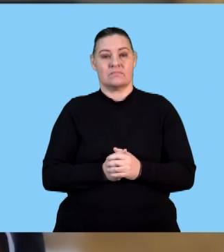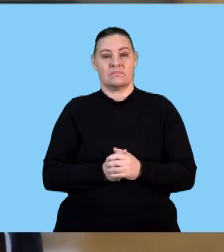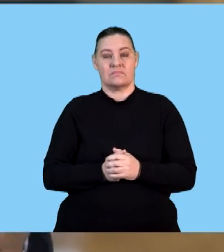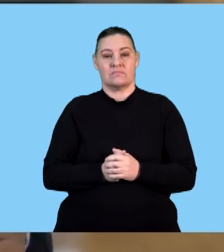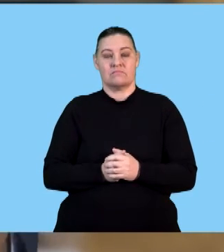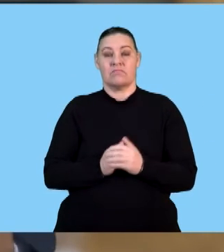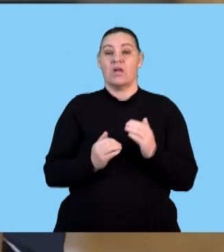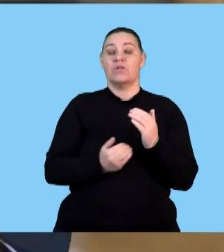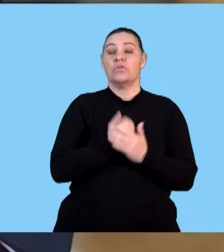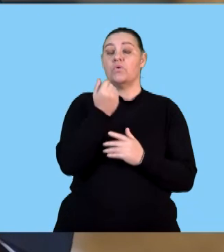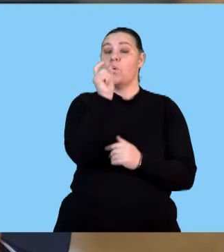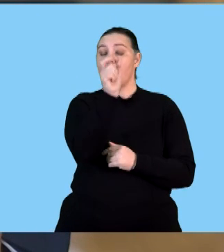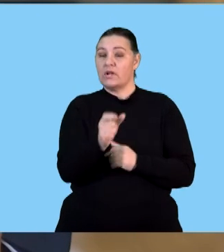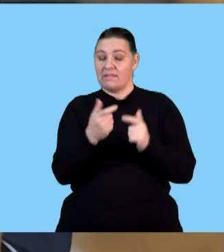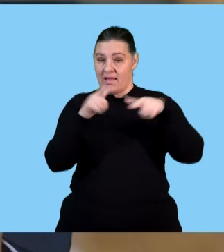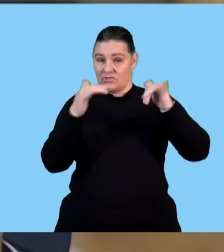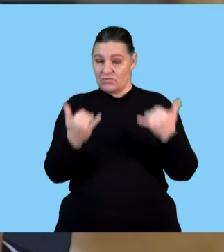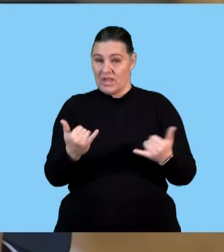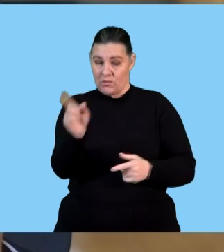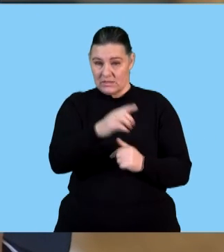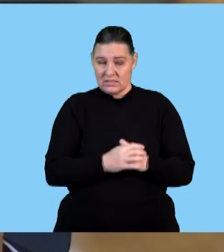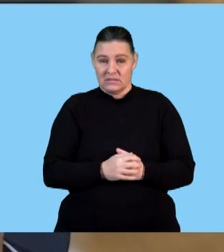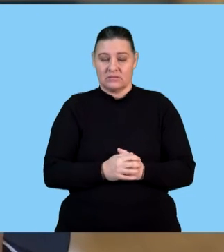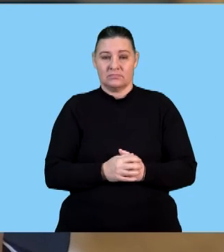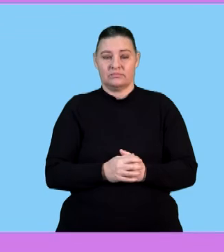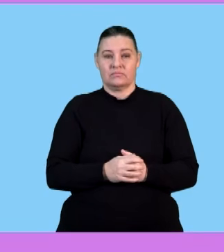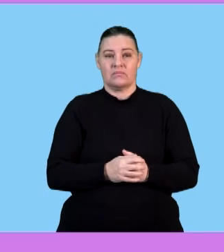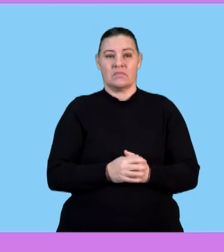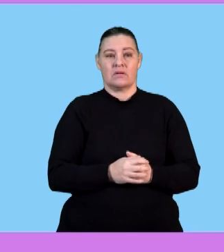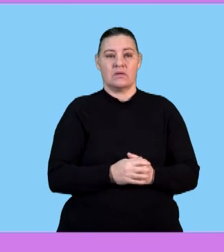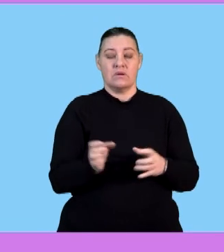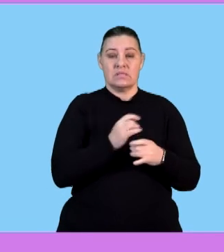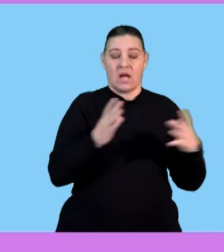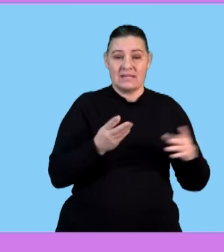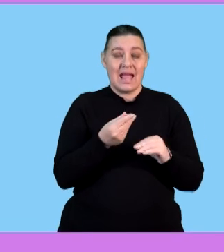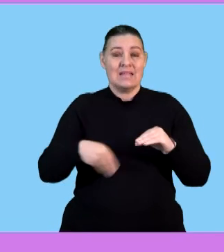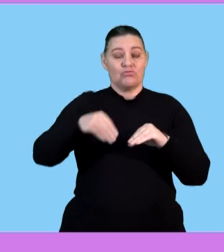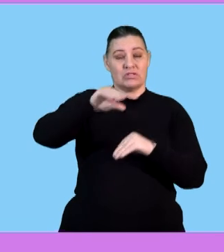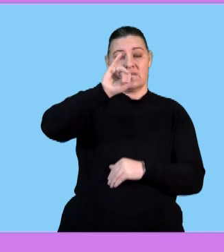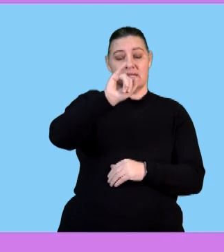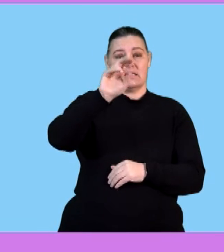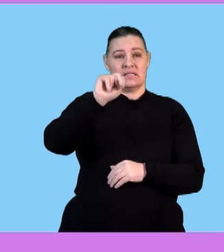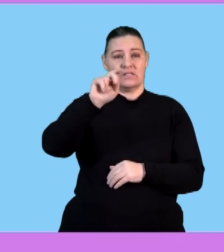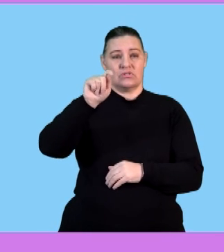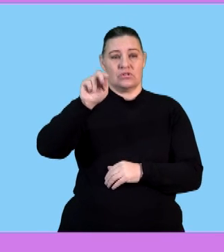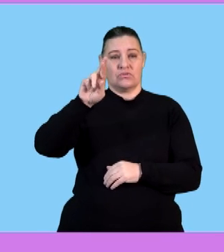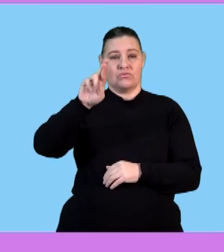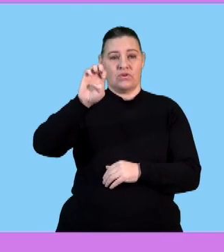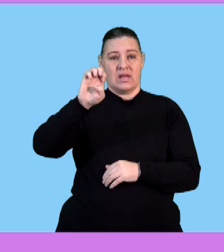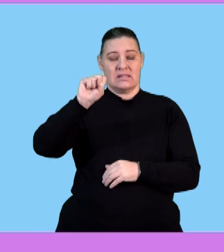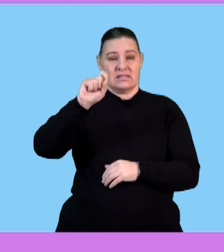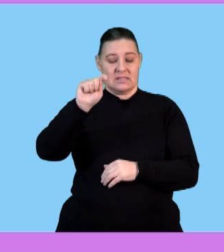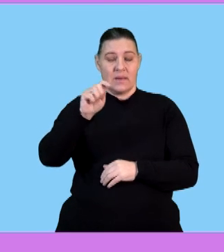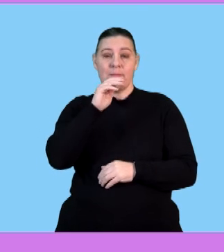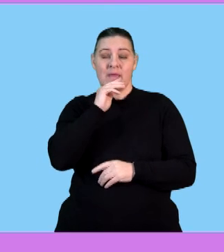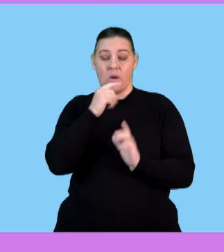So, the new words and language for today, terms and of course their meanings. We start with interest. That's money paid to you